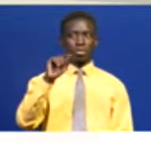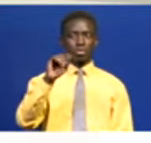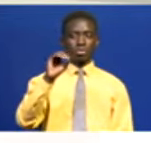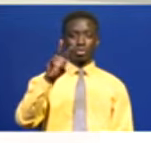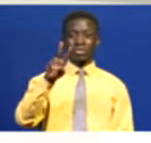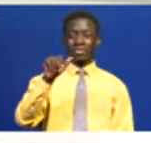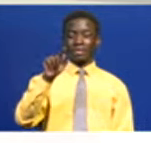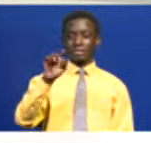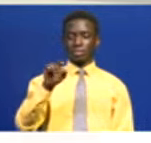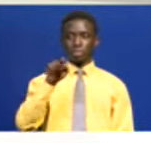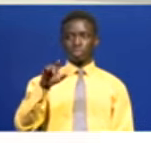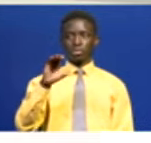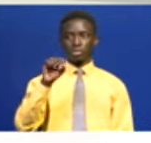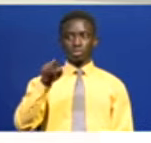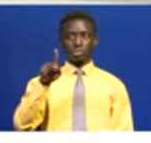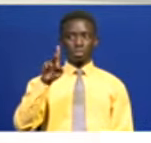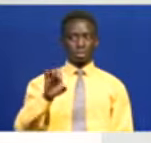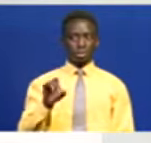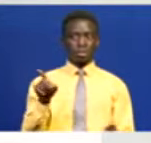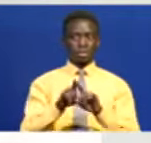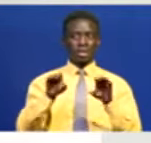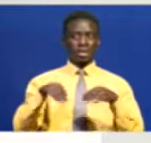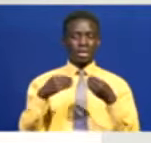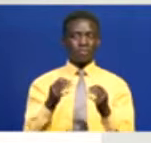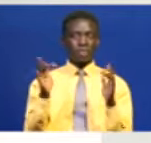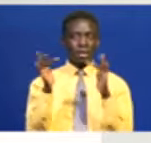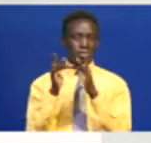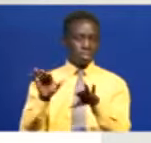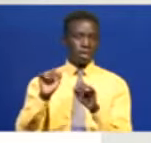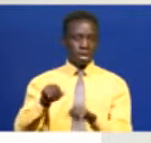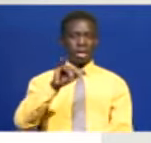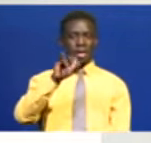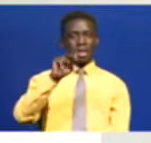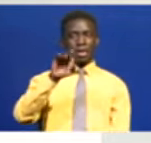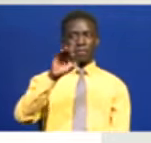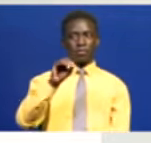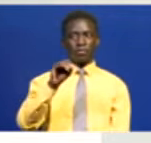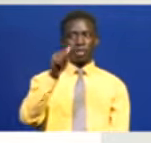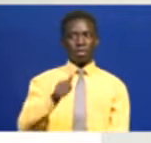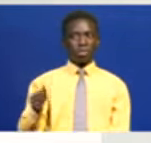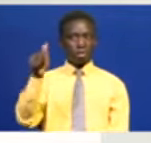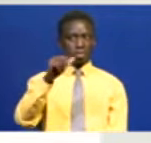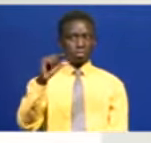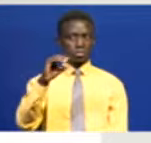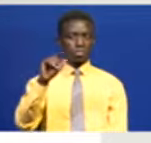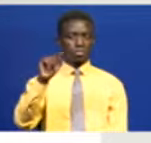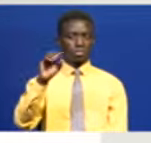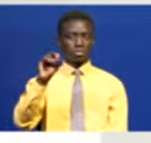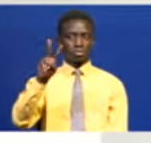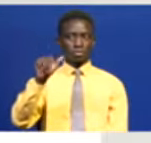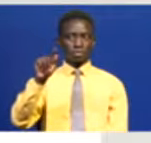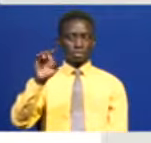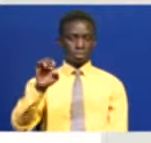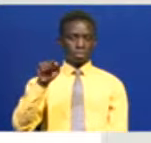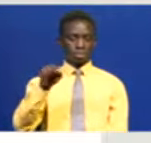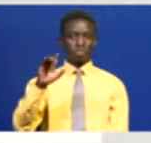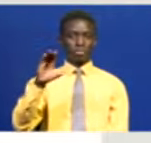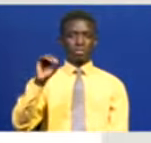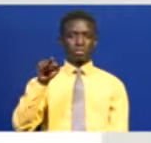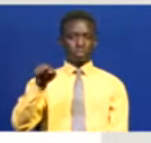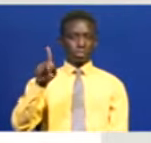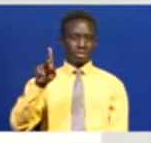www.gotovet.co.ke. Mm-hmm. You can send us an email at info.gotovet.ke. And we are just at